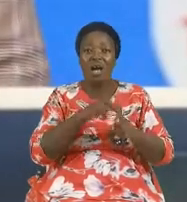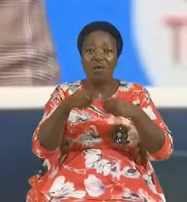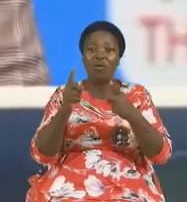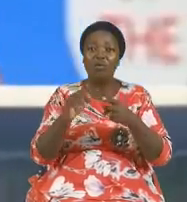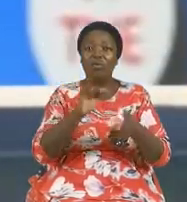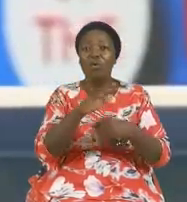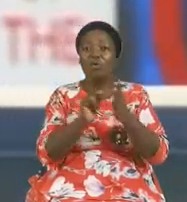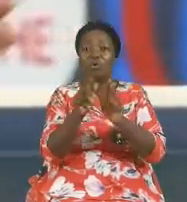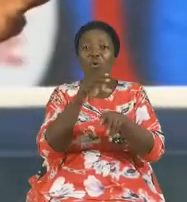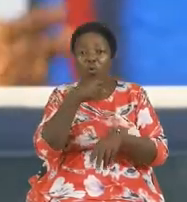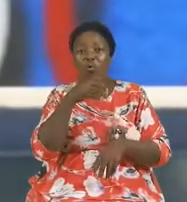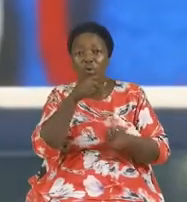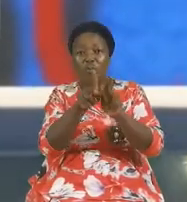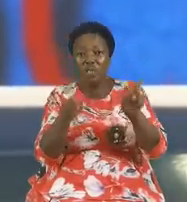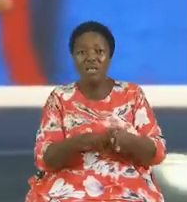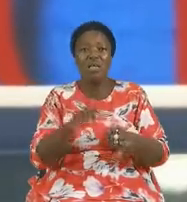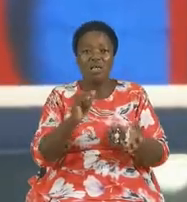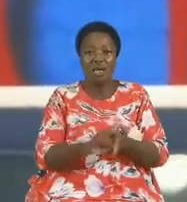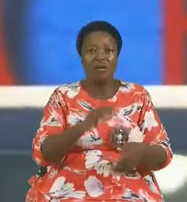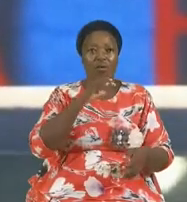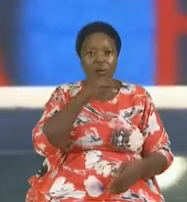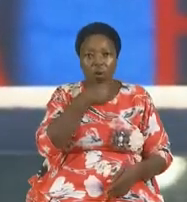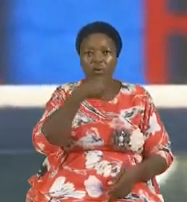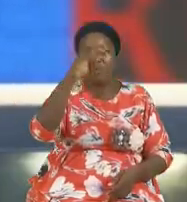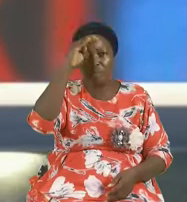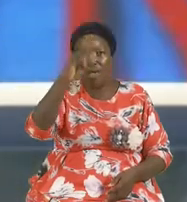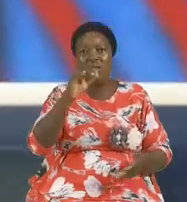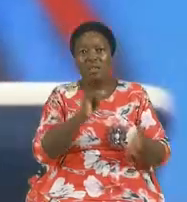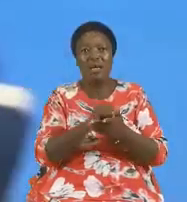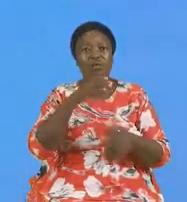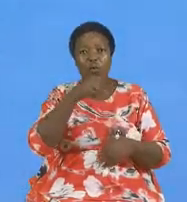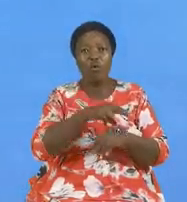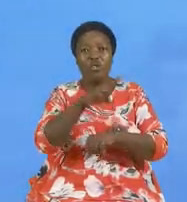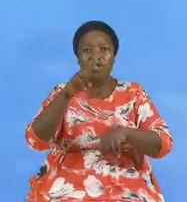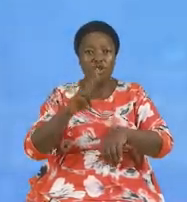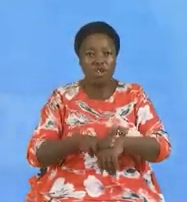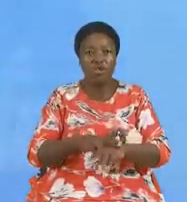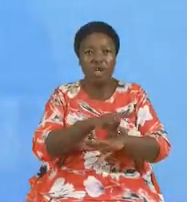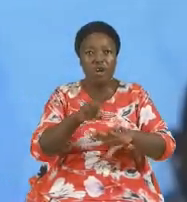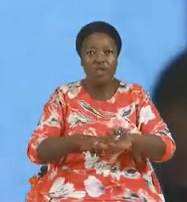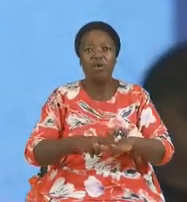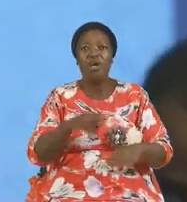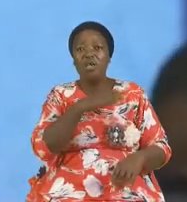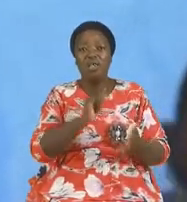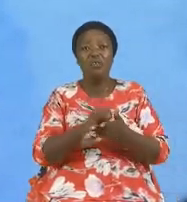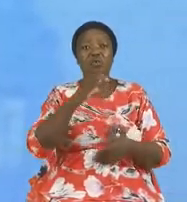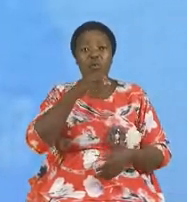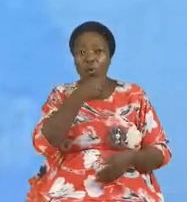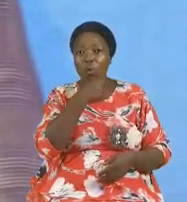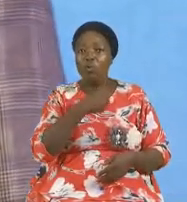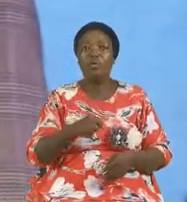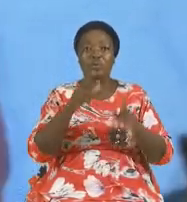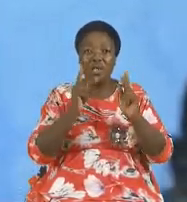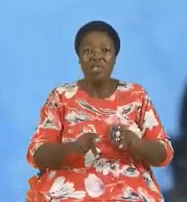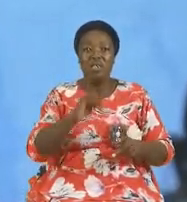old cries and then go to the wrong places. Old, old, old. That old man, that old